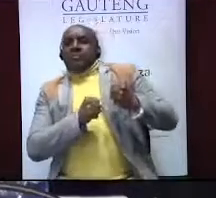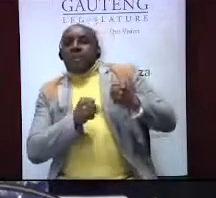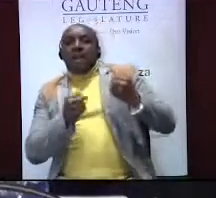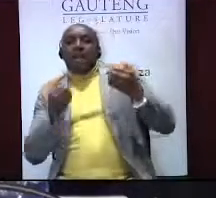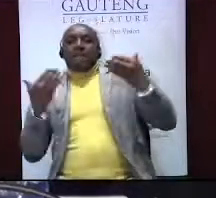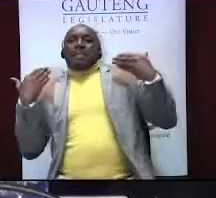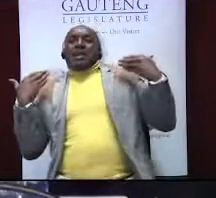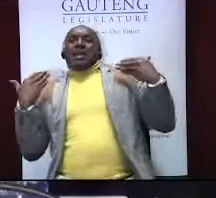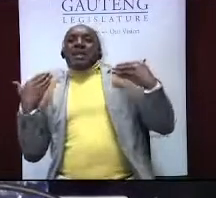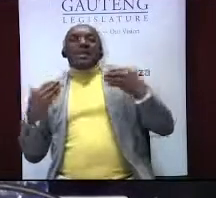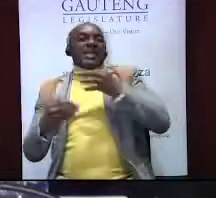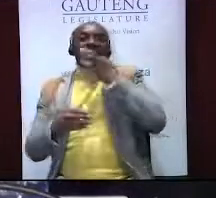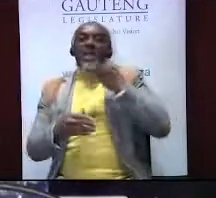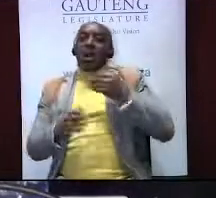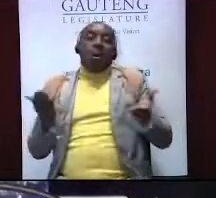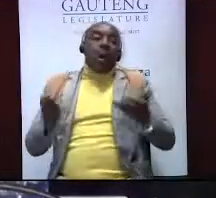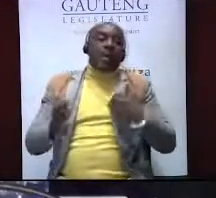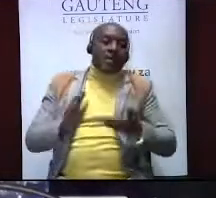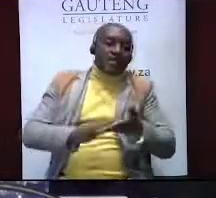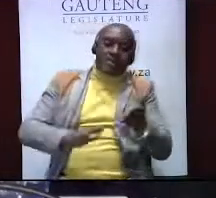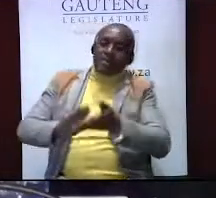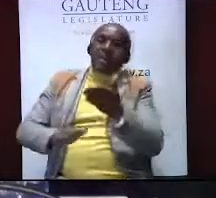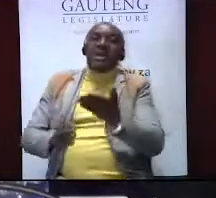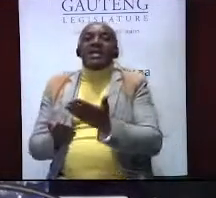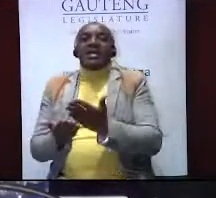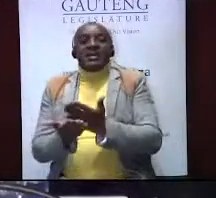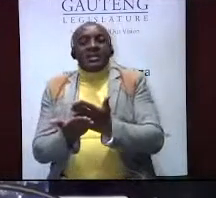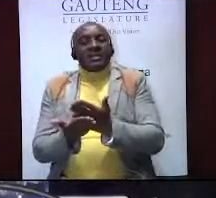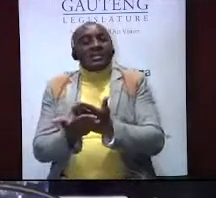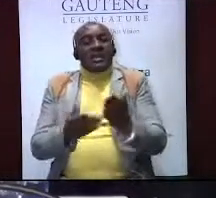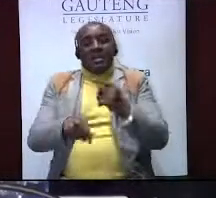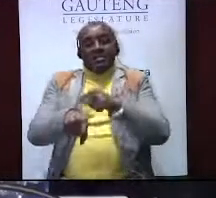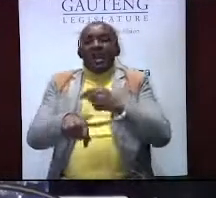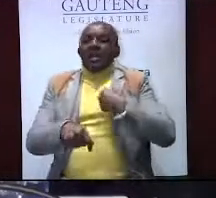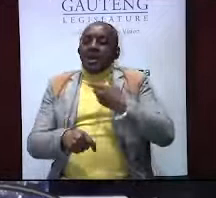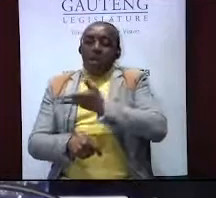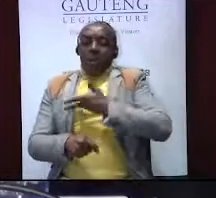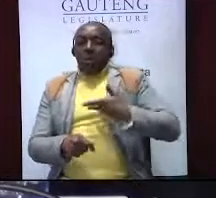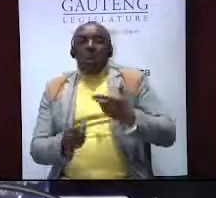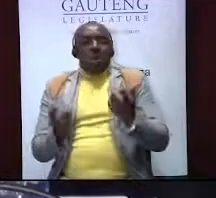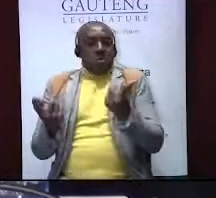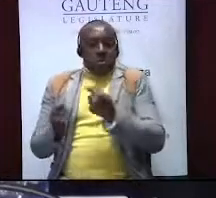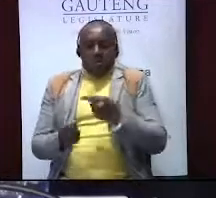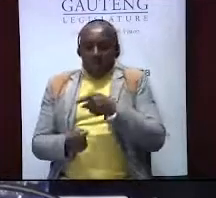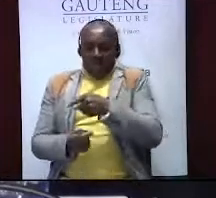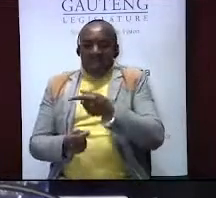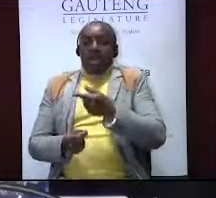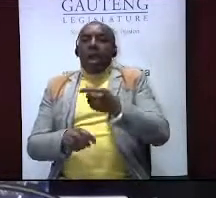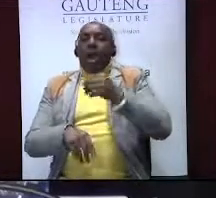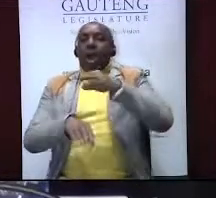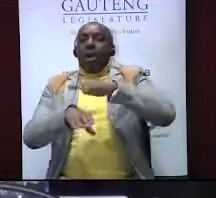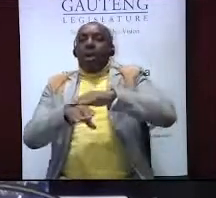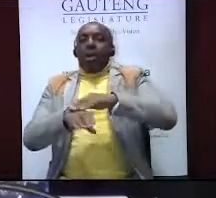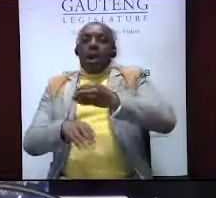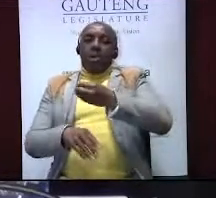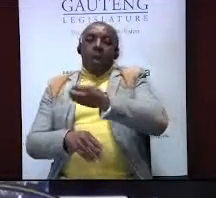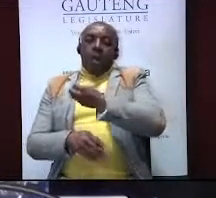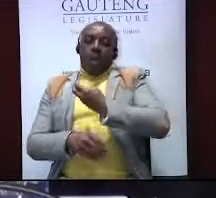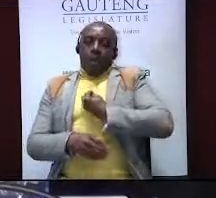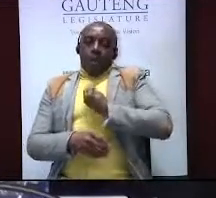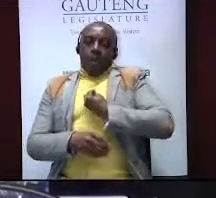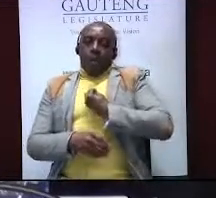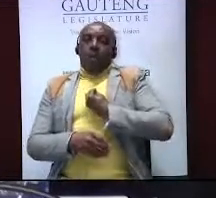are you going? Sometimes as women, we do that on our own. Pull her down